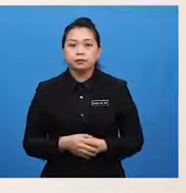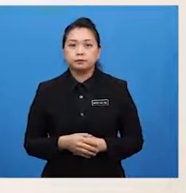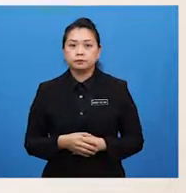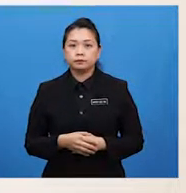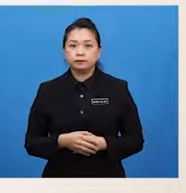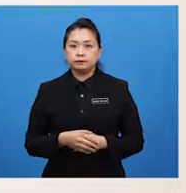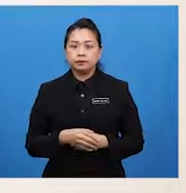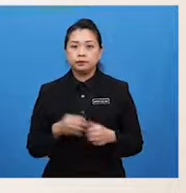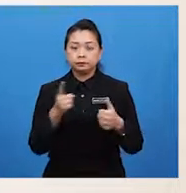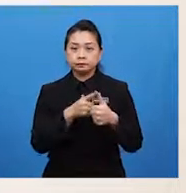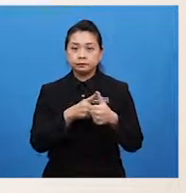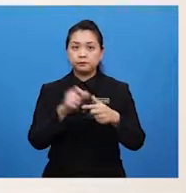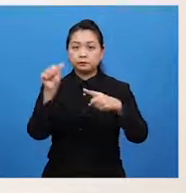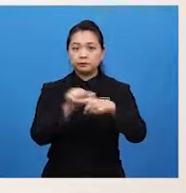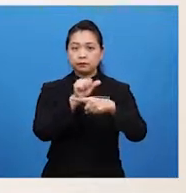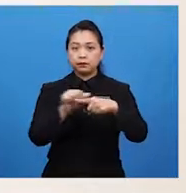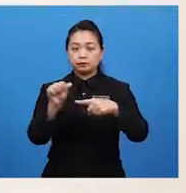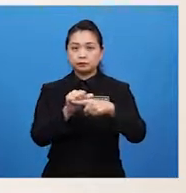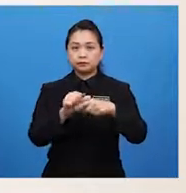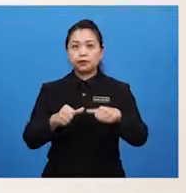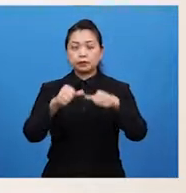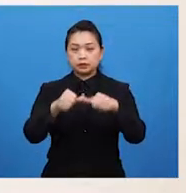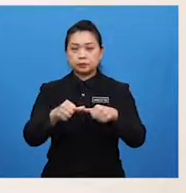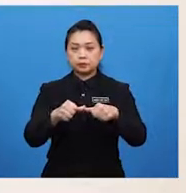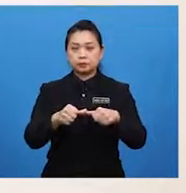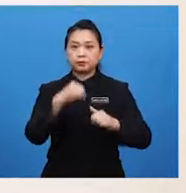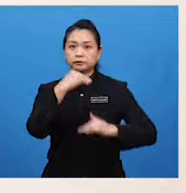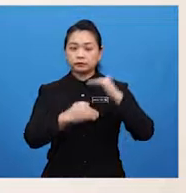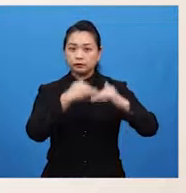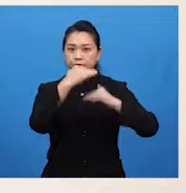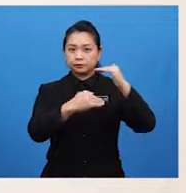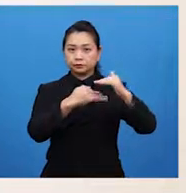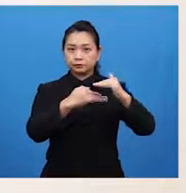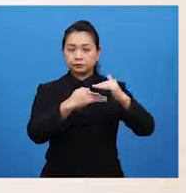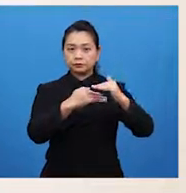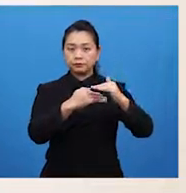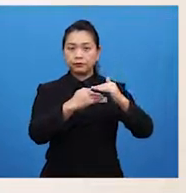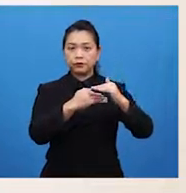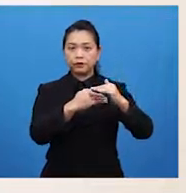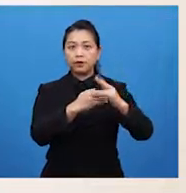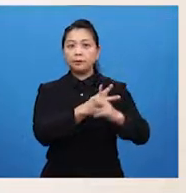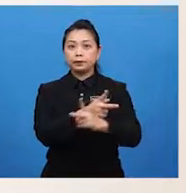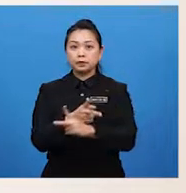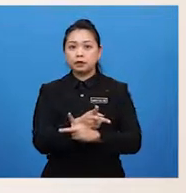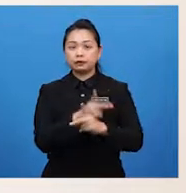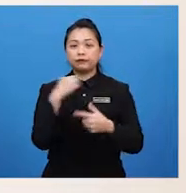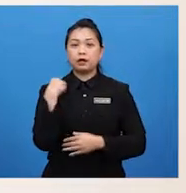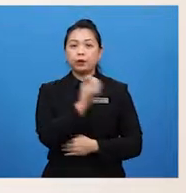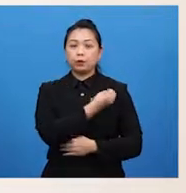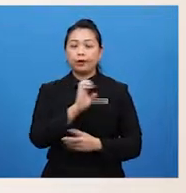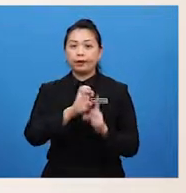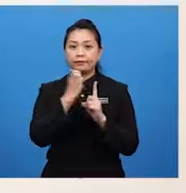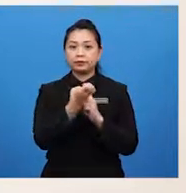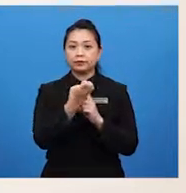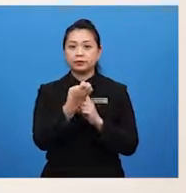Firstly, practicing sustainable development preserves our environment.